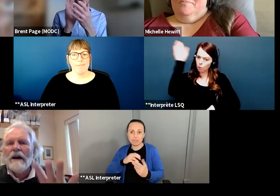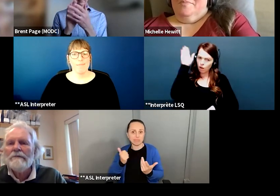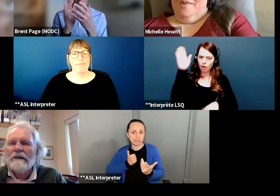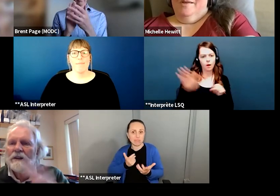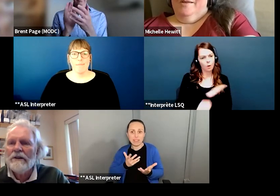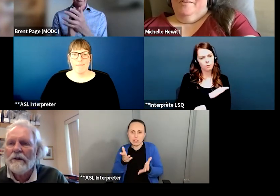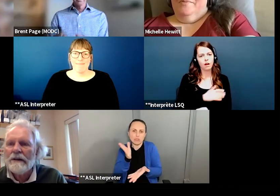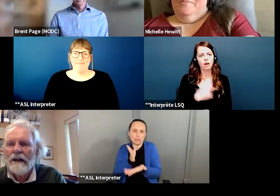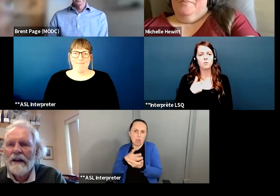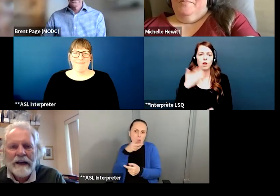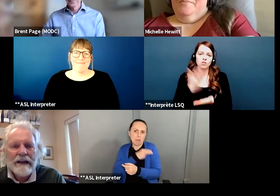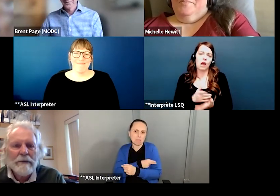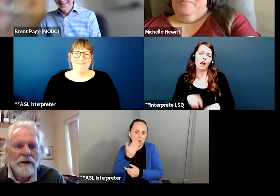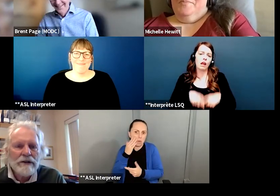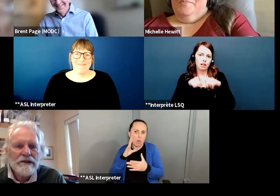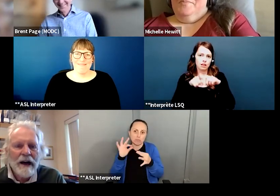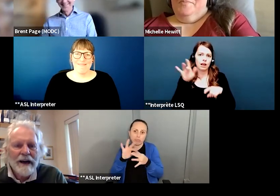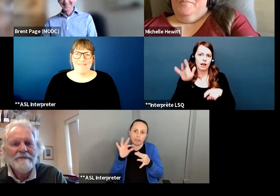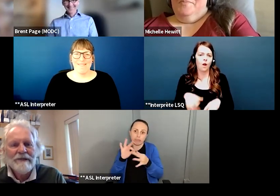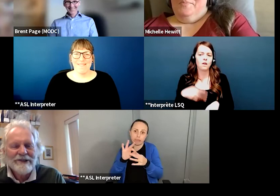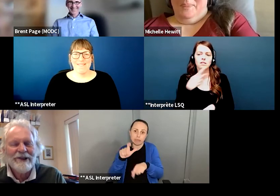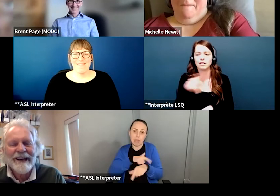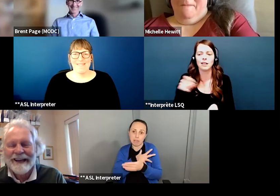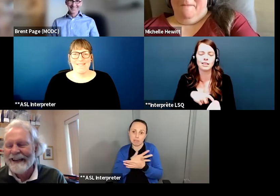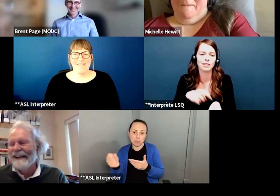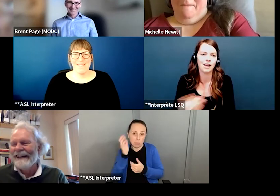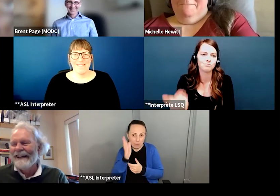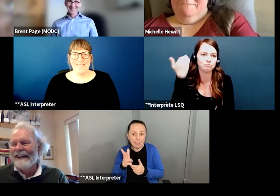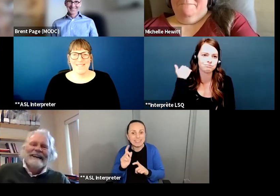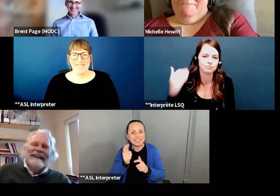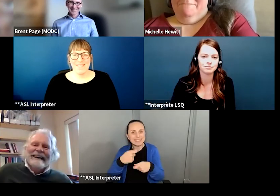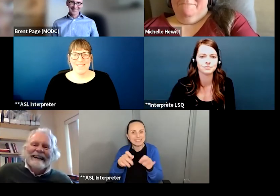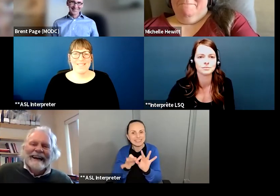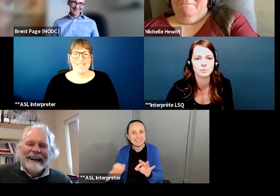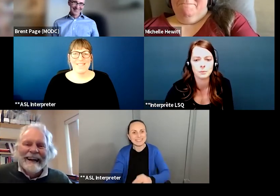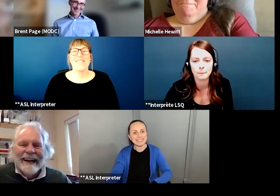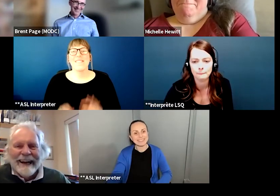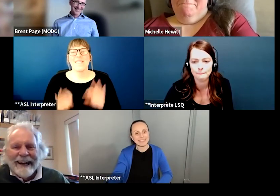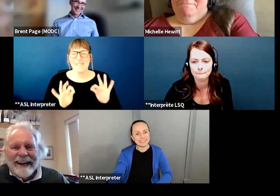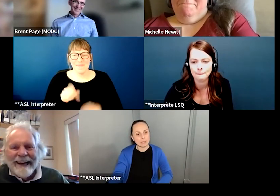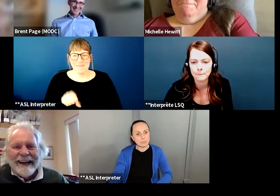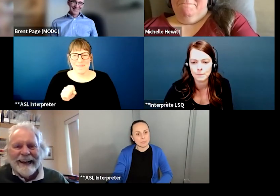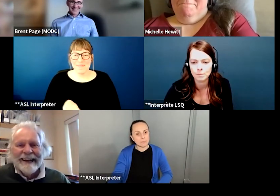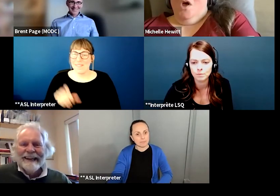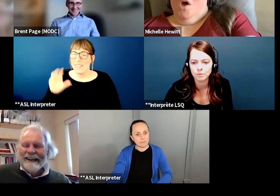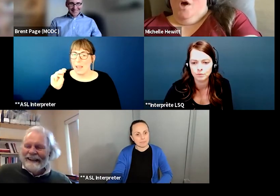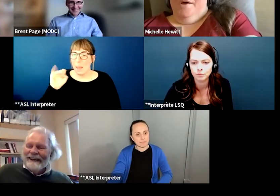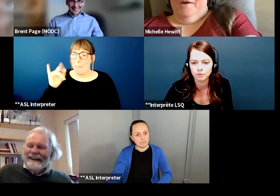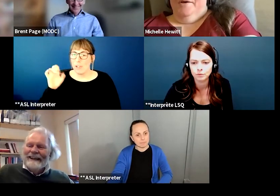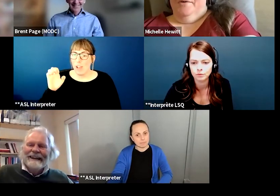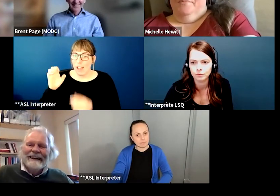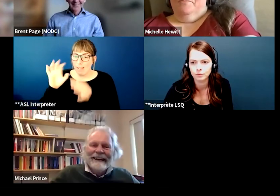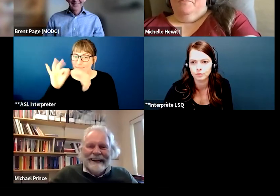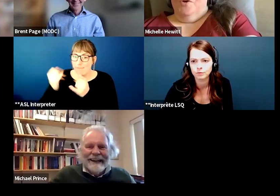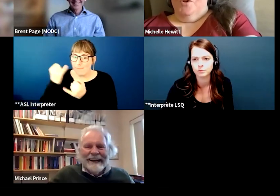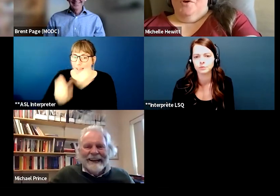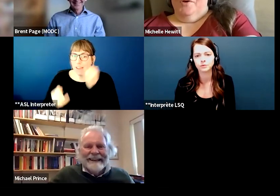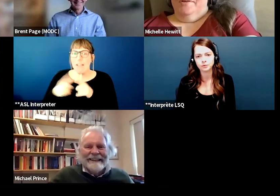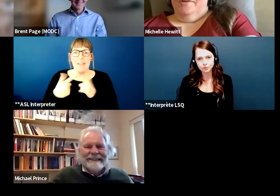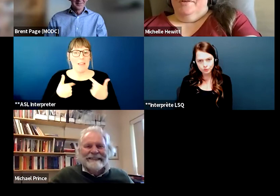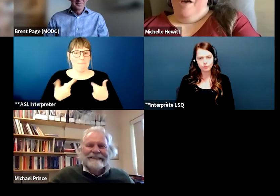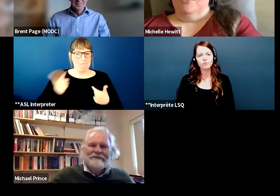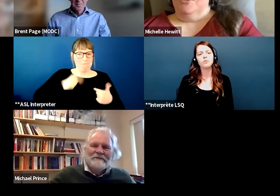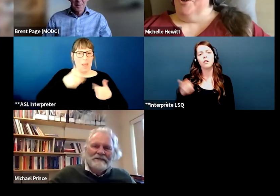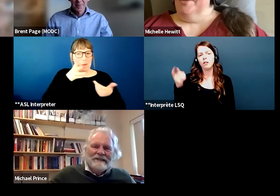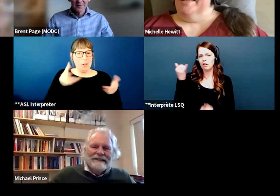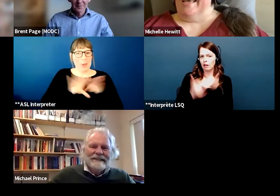I'll stop there because I know I'm going to eat up all your time. So Sorry. Michelle, it looks like you had a final comment, and then I'll just wrap up the hour.